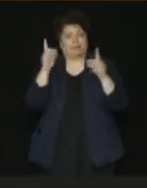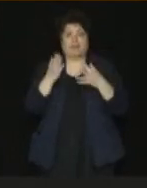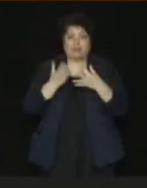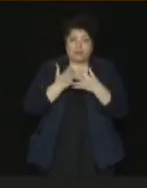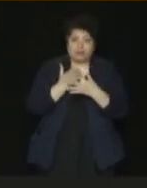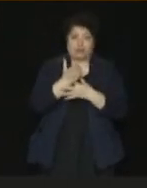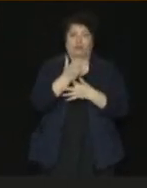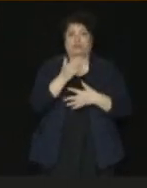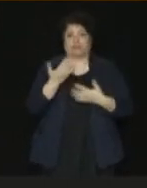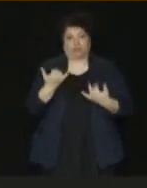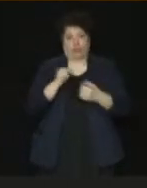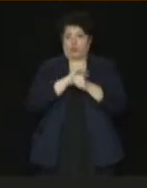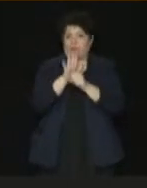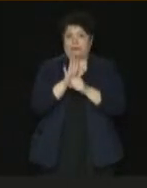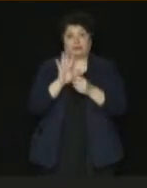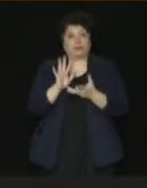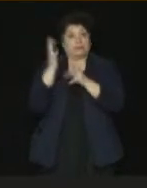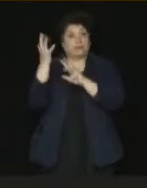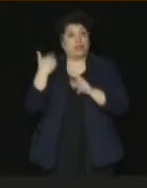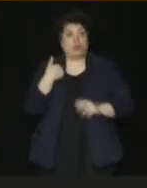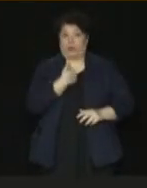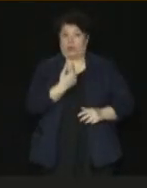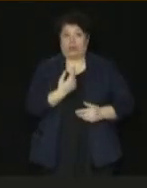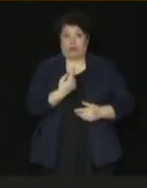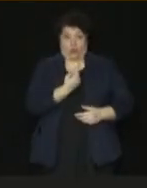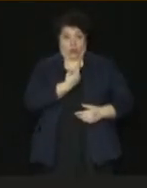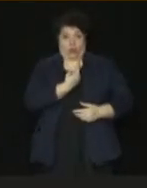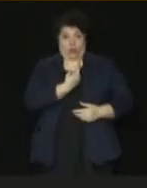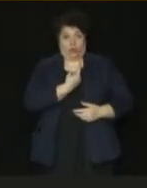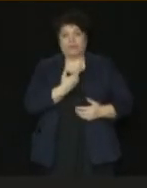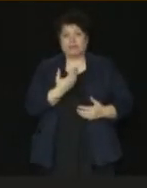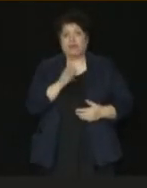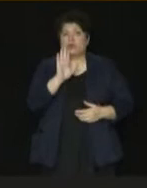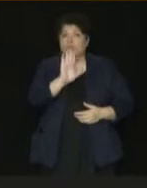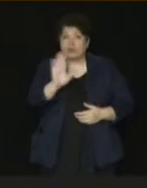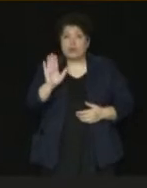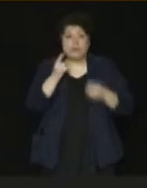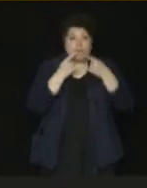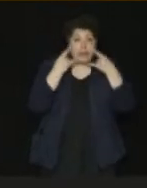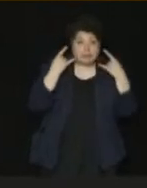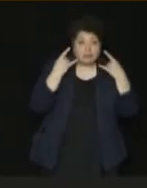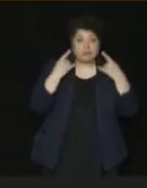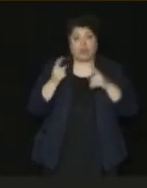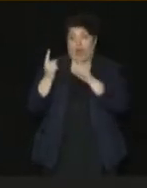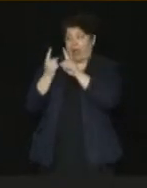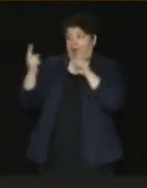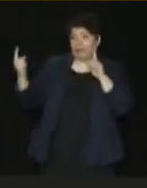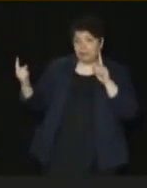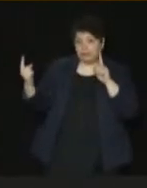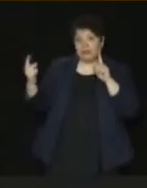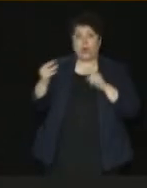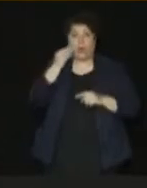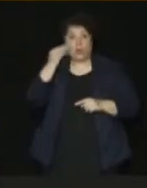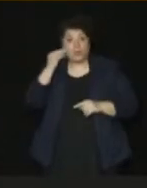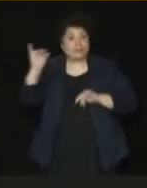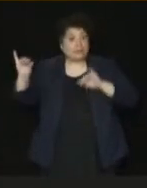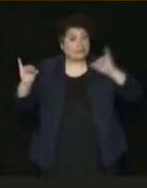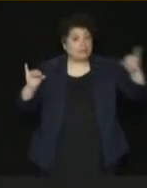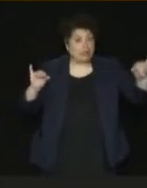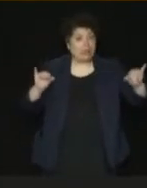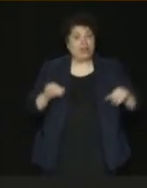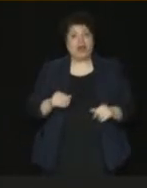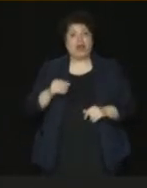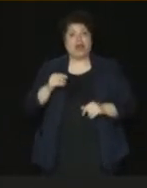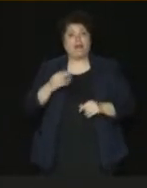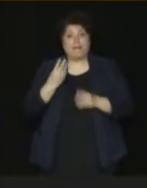can't do this alone. So when you wear a mask, when you keep your distance, when you stay at home, when you avoid gatherings, you're